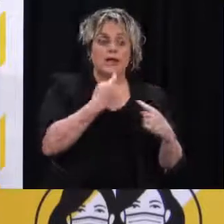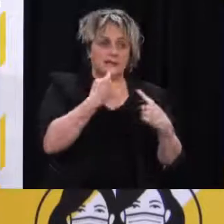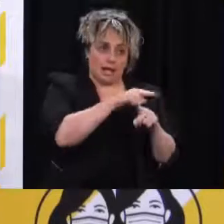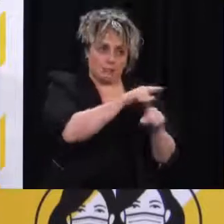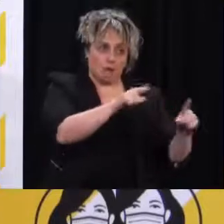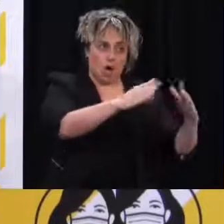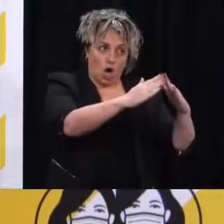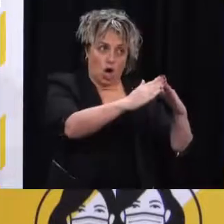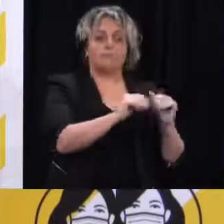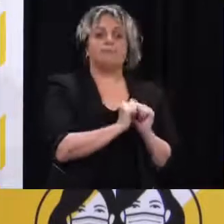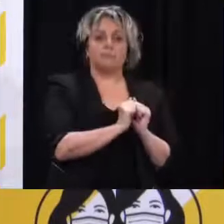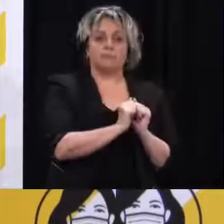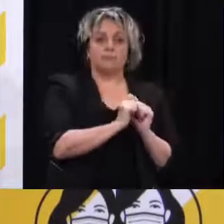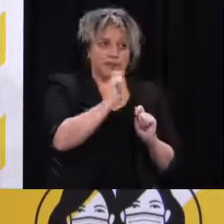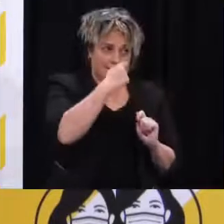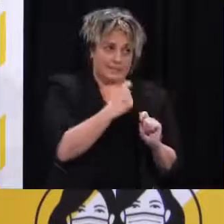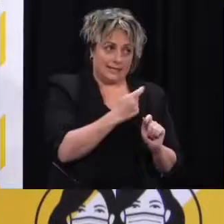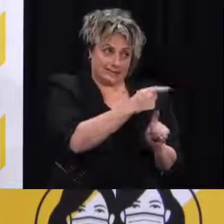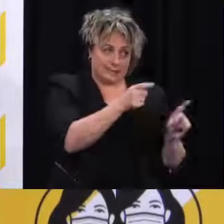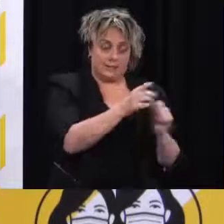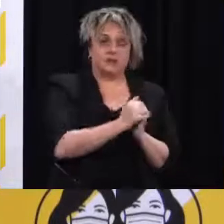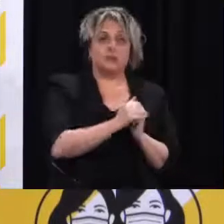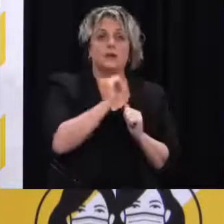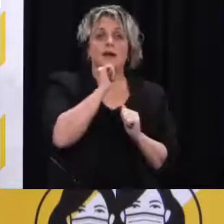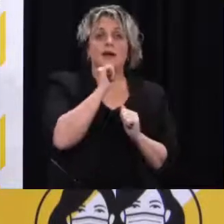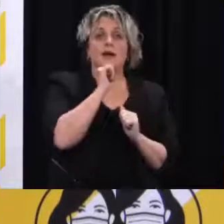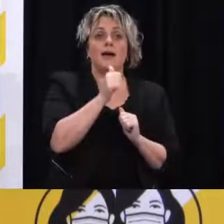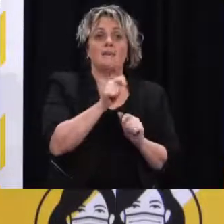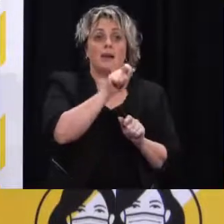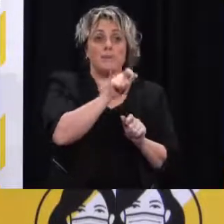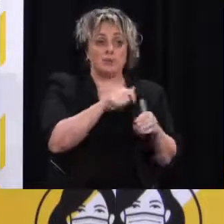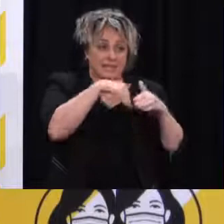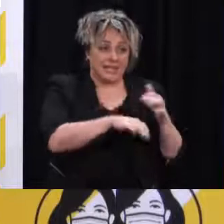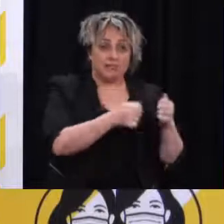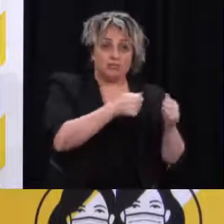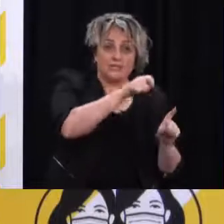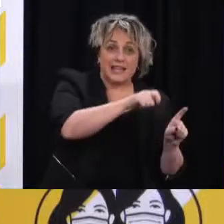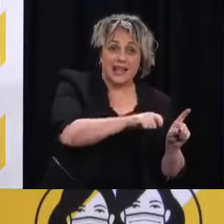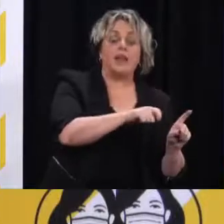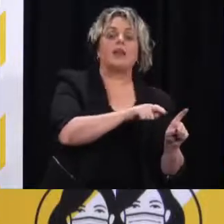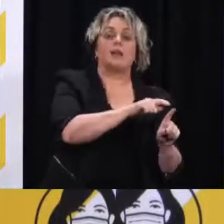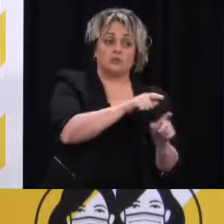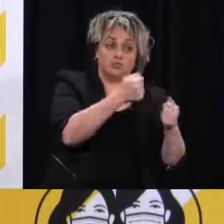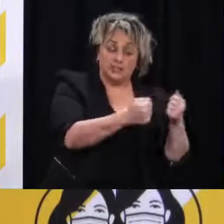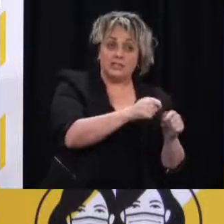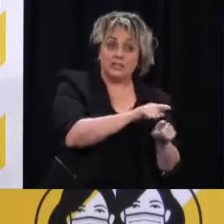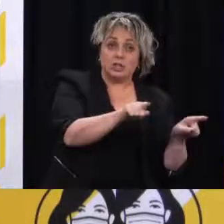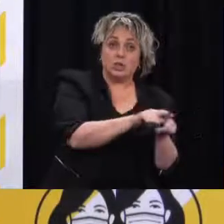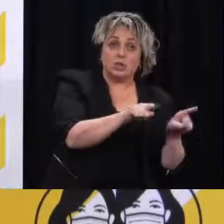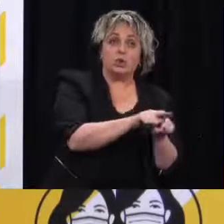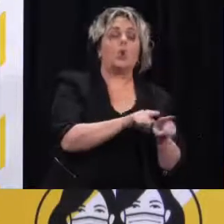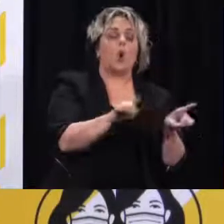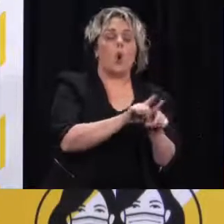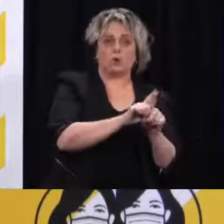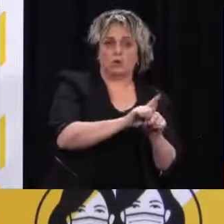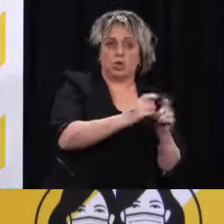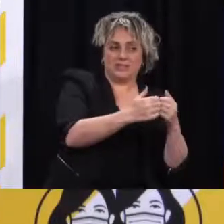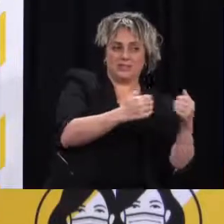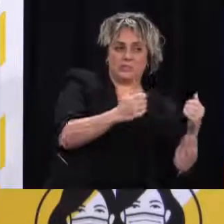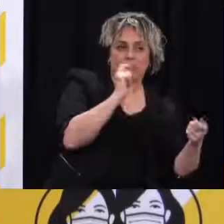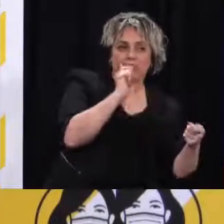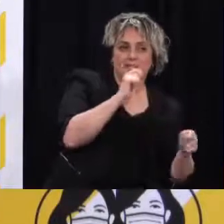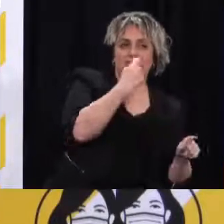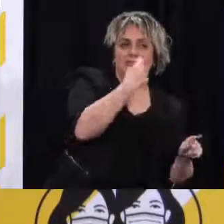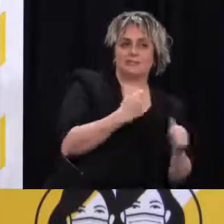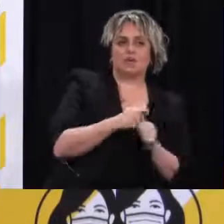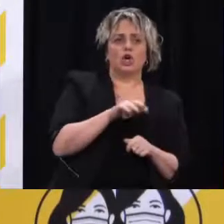and all those inmates who may have come in contact with that individual are also being tested. Who's running the prison? Well, obviously there are, 23 Jason, staff.